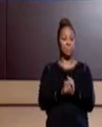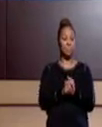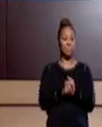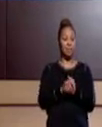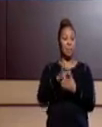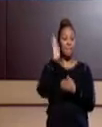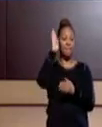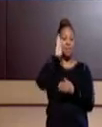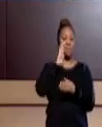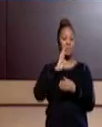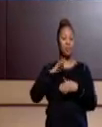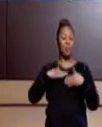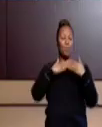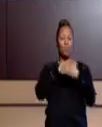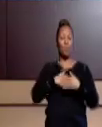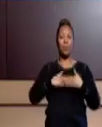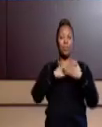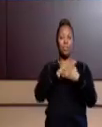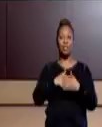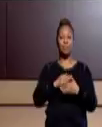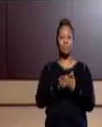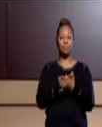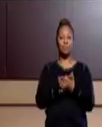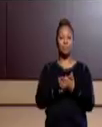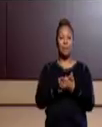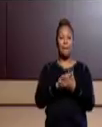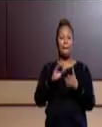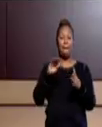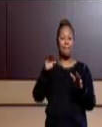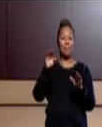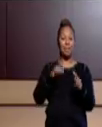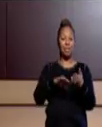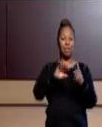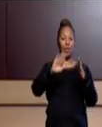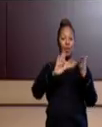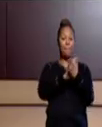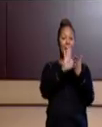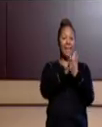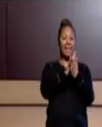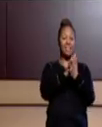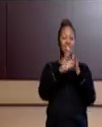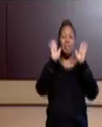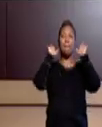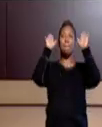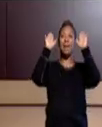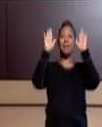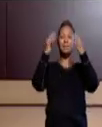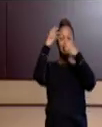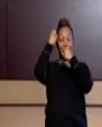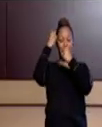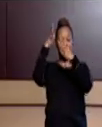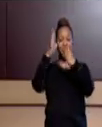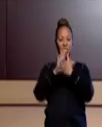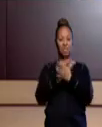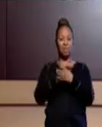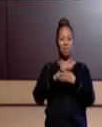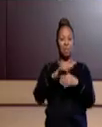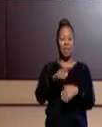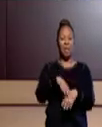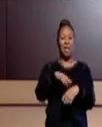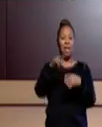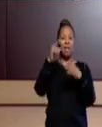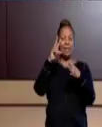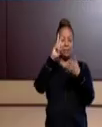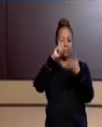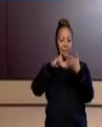Facebook, we appreciate you guys. Facebook, put this on your page. This is some amazing information. I need you all to look up Love McPherson. I need